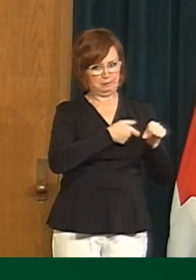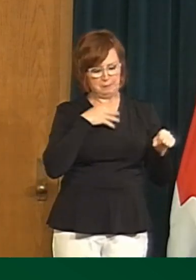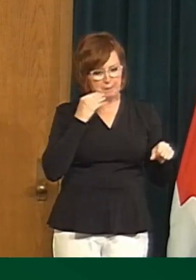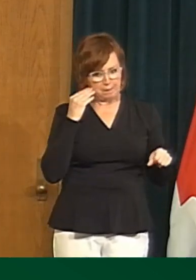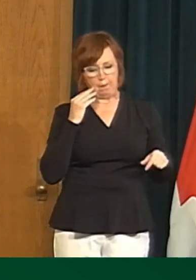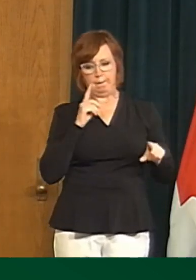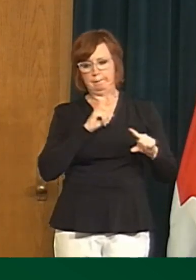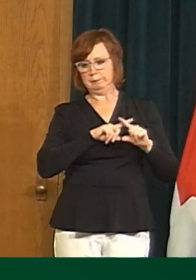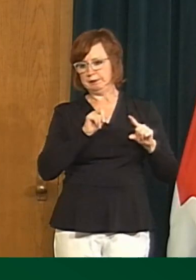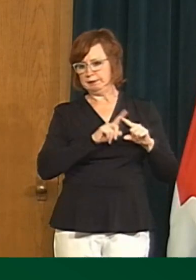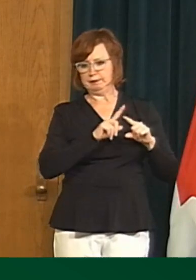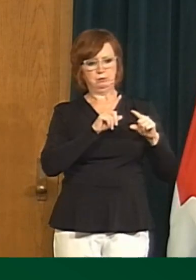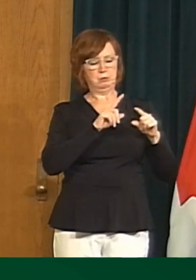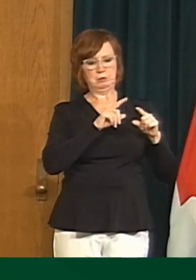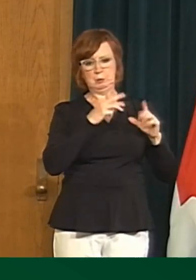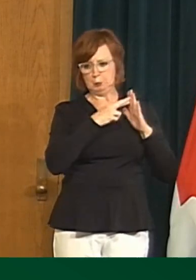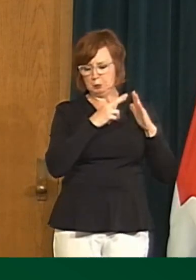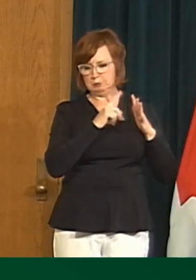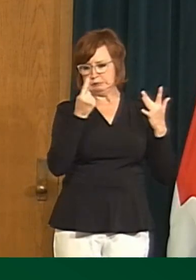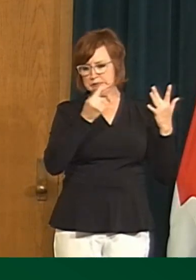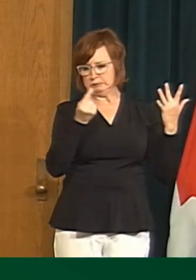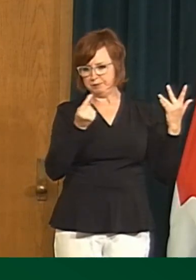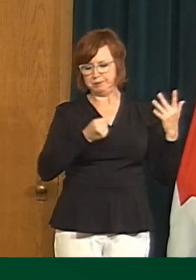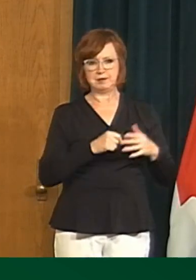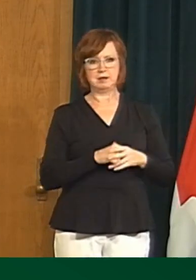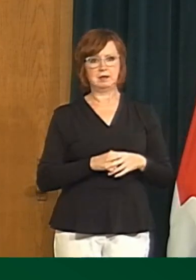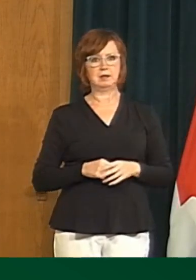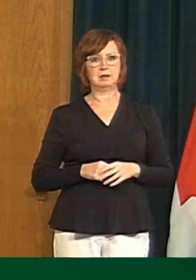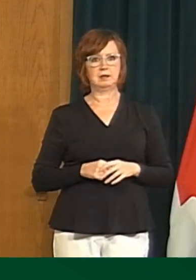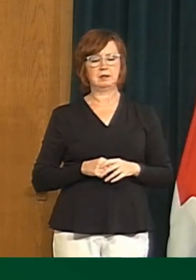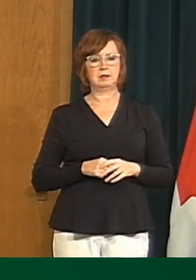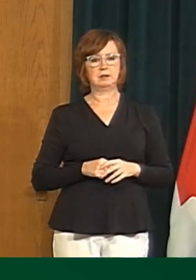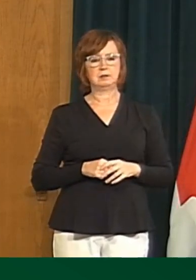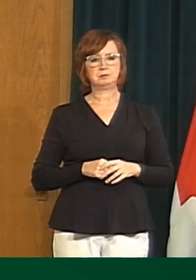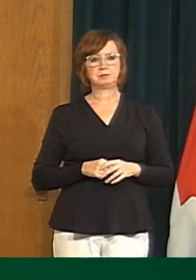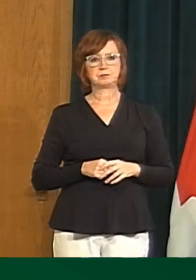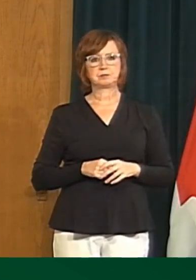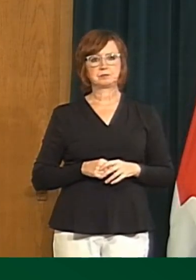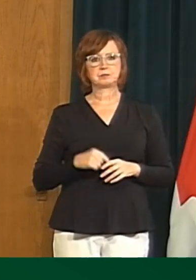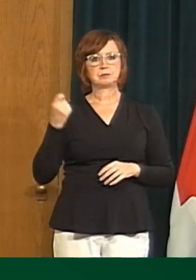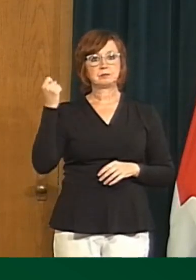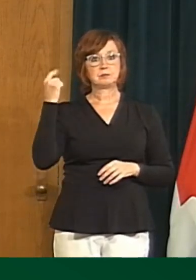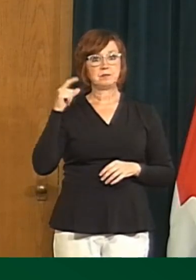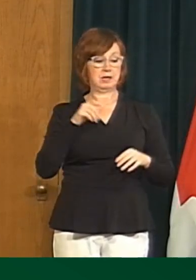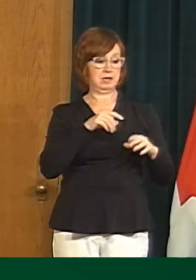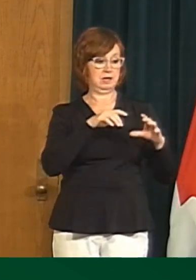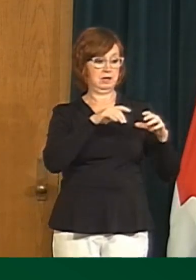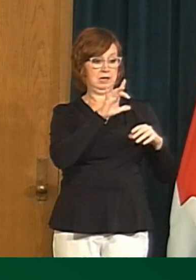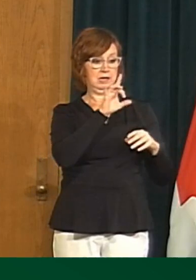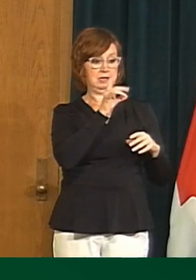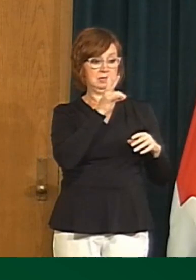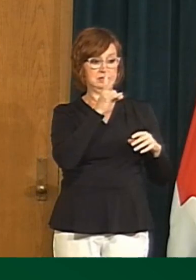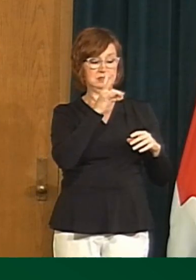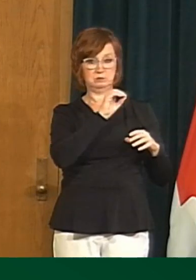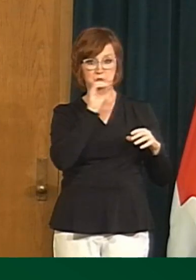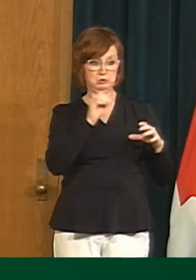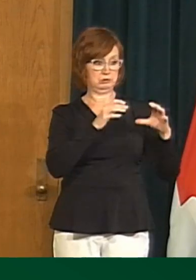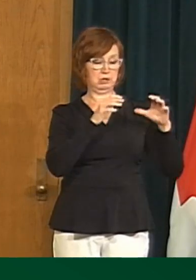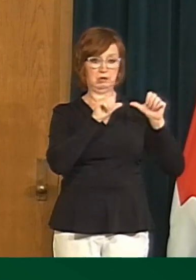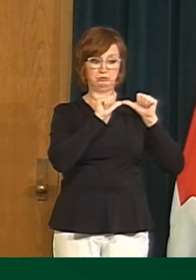we go through the phases of reopening that other 13% of the jobs in our